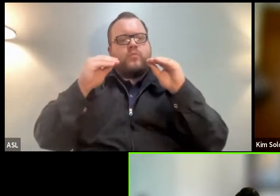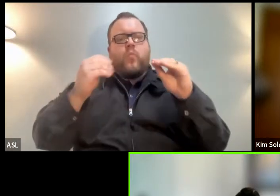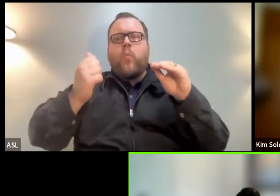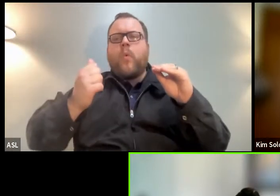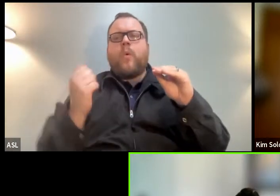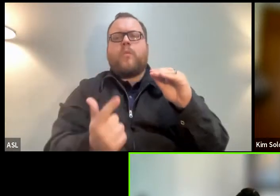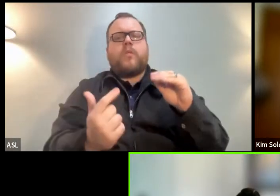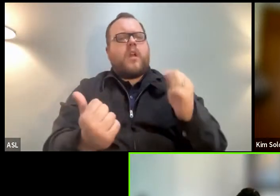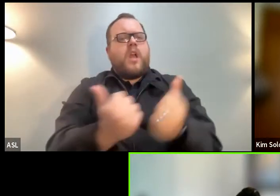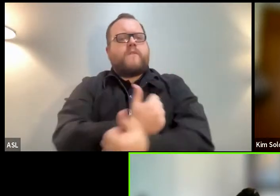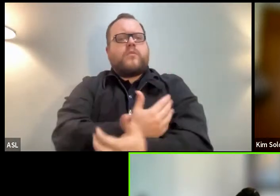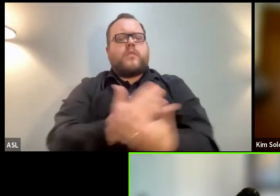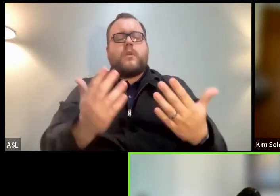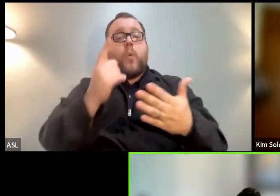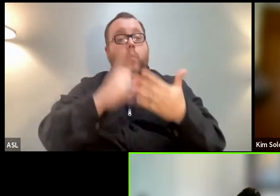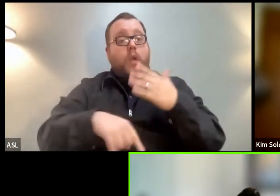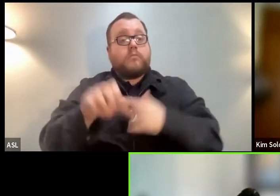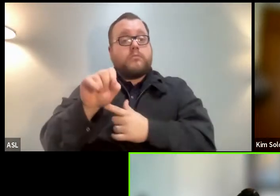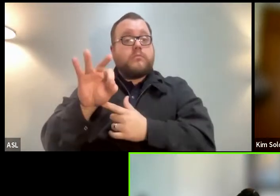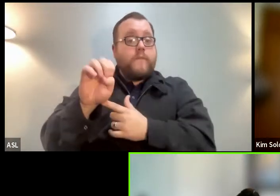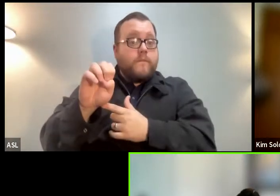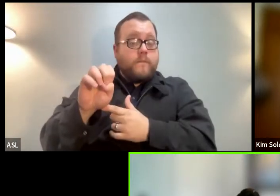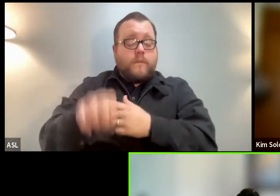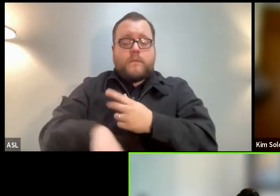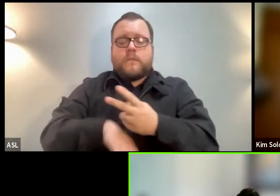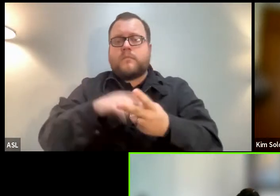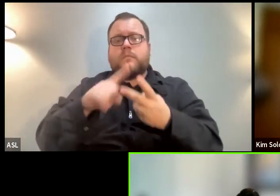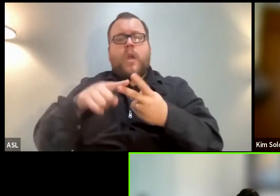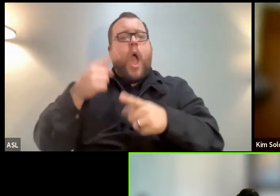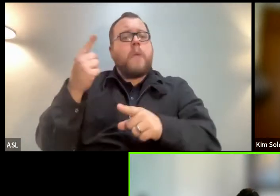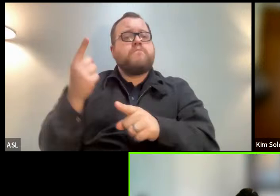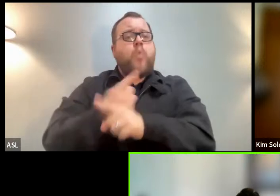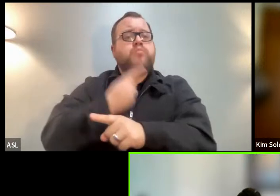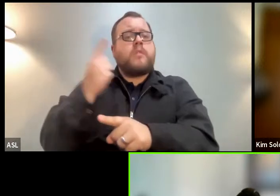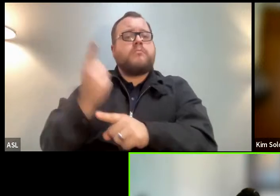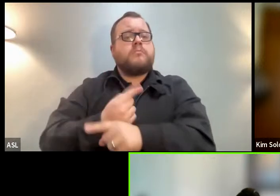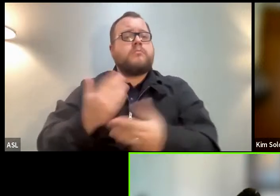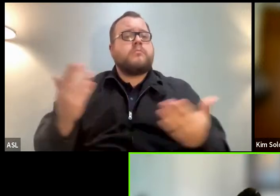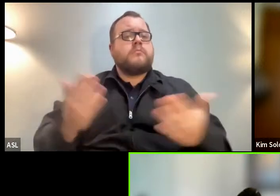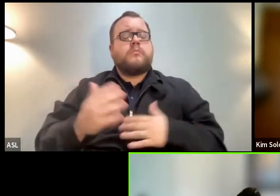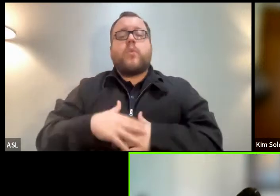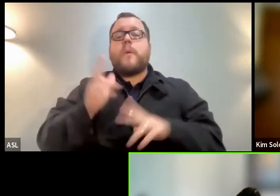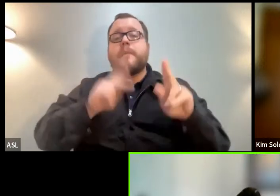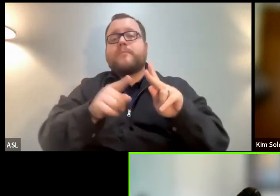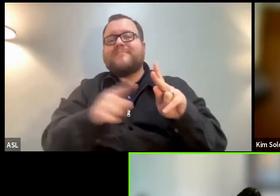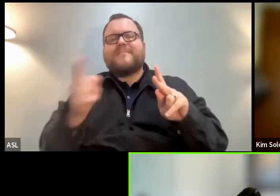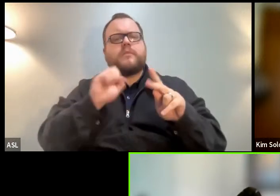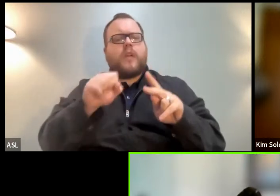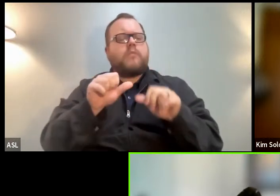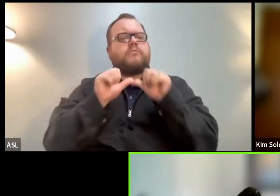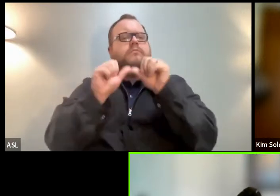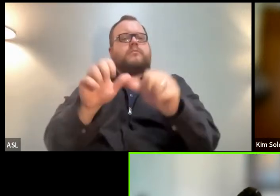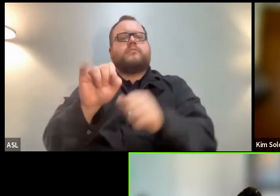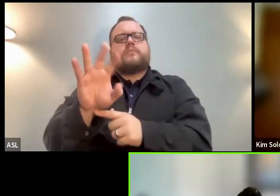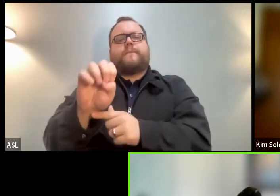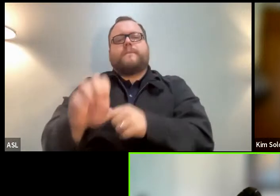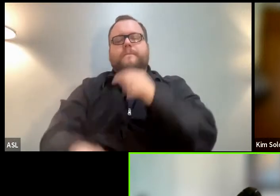what's safe, what's appropriate, so that people can stay safe.